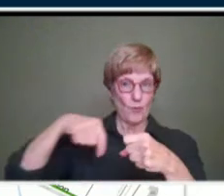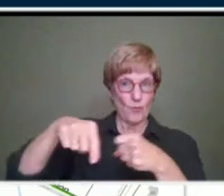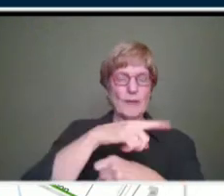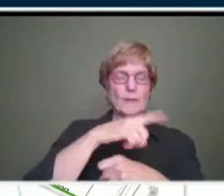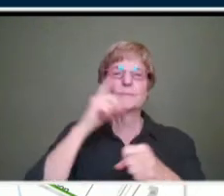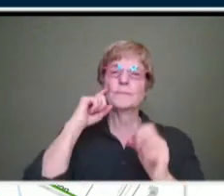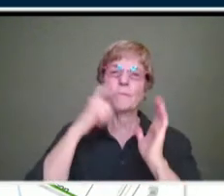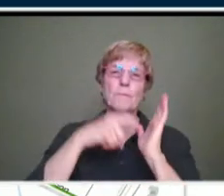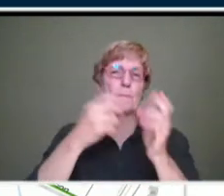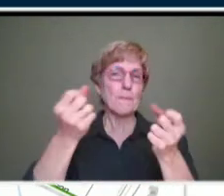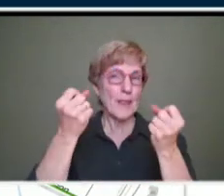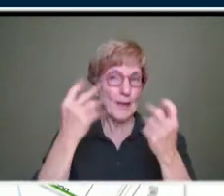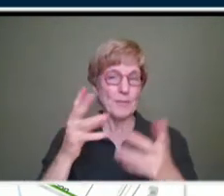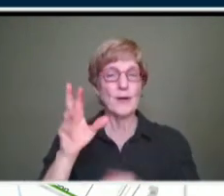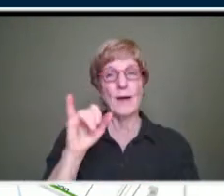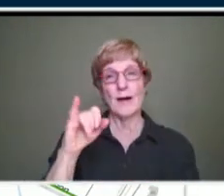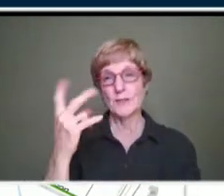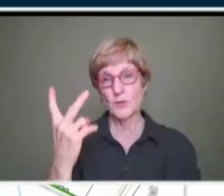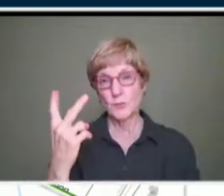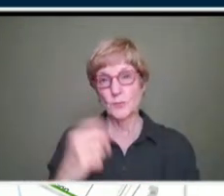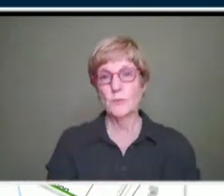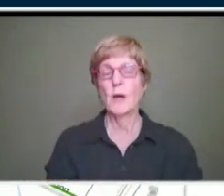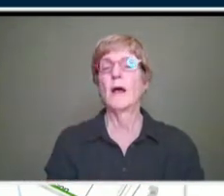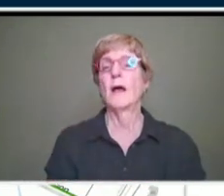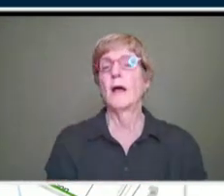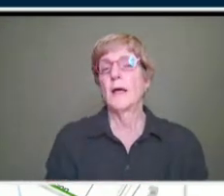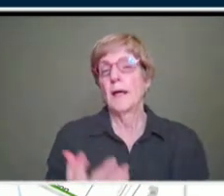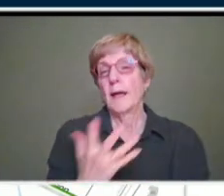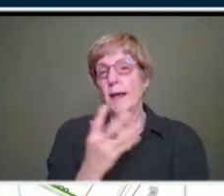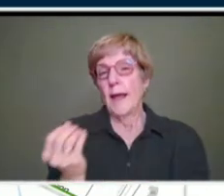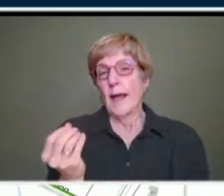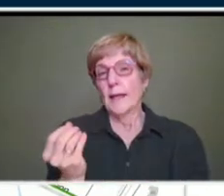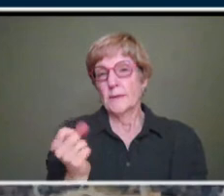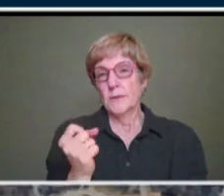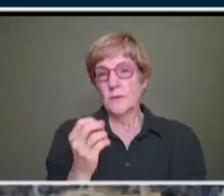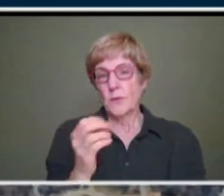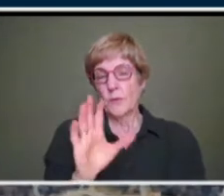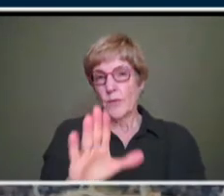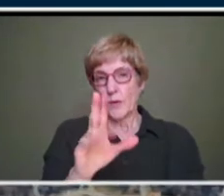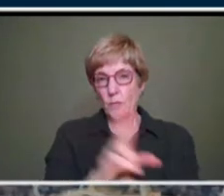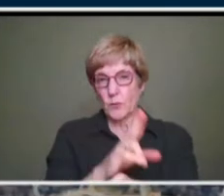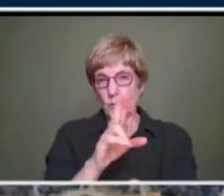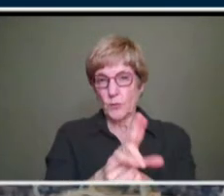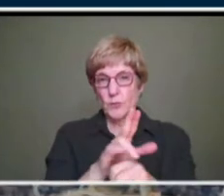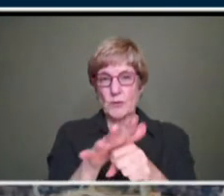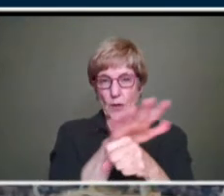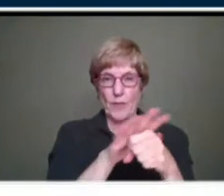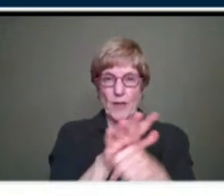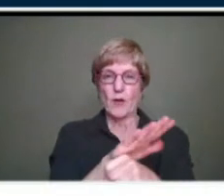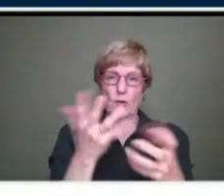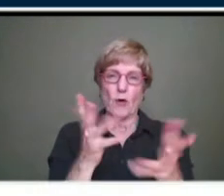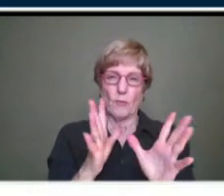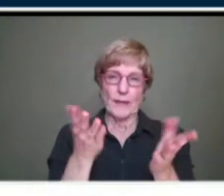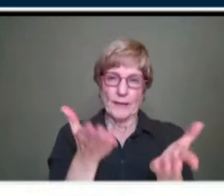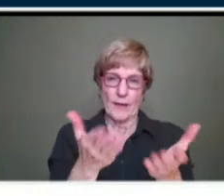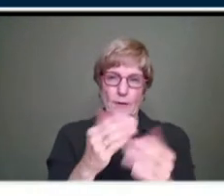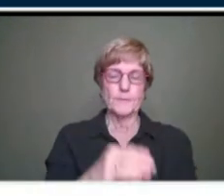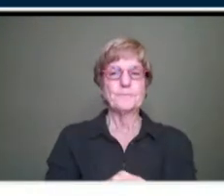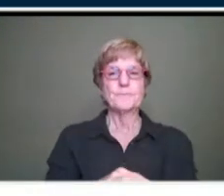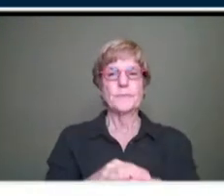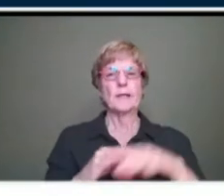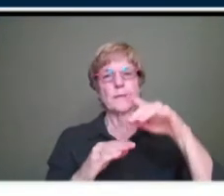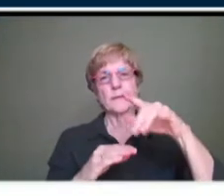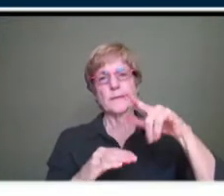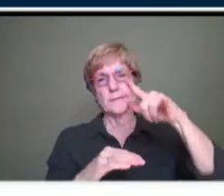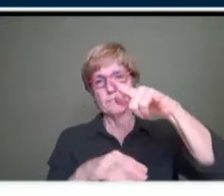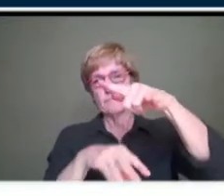many of those zonings are i-2 I uh and so their uses within the area already that's an area of the site one